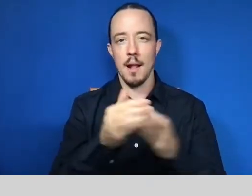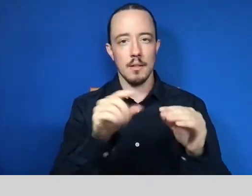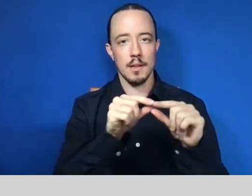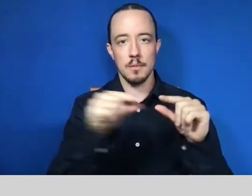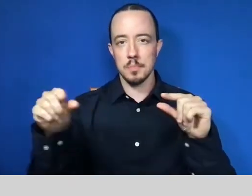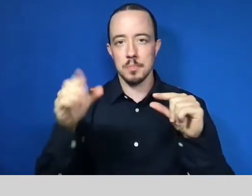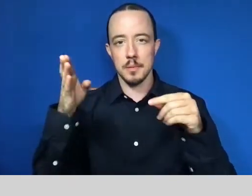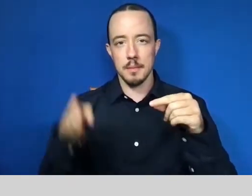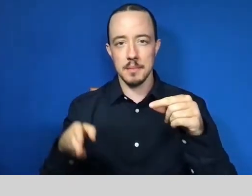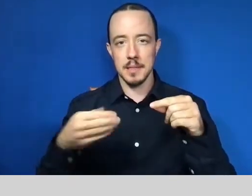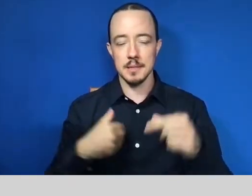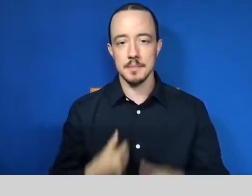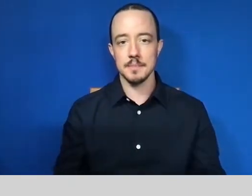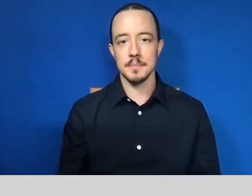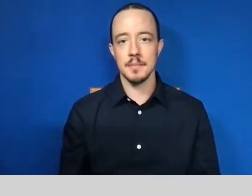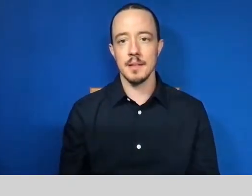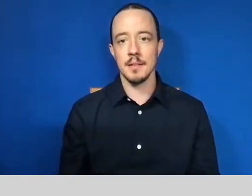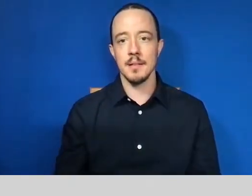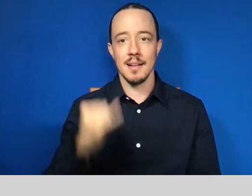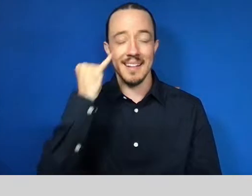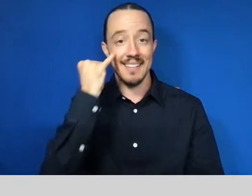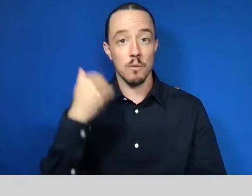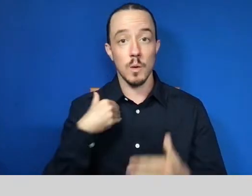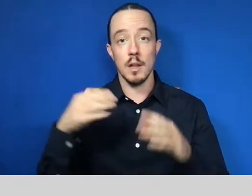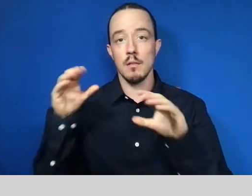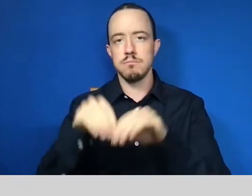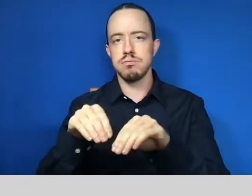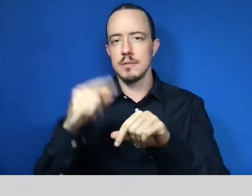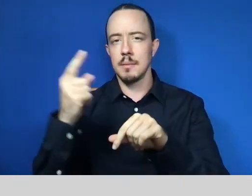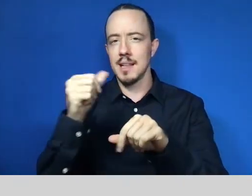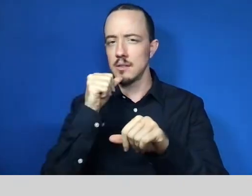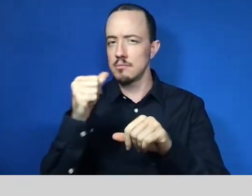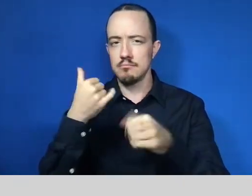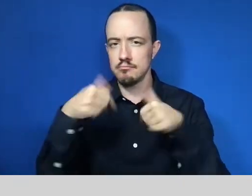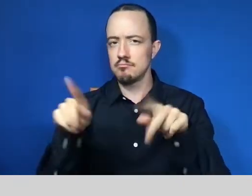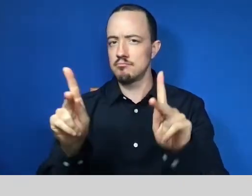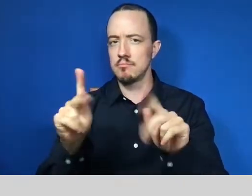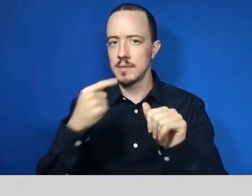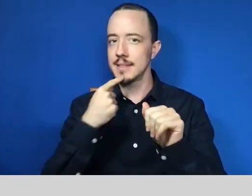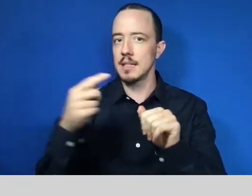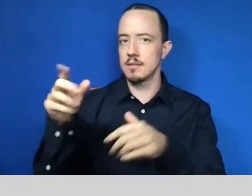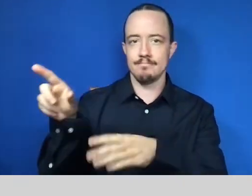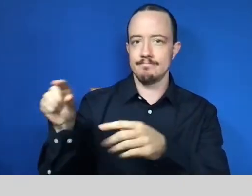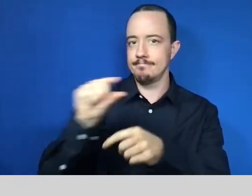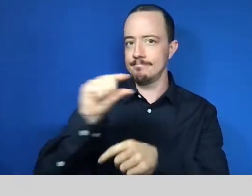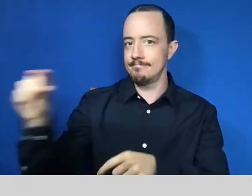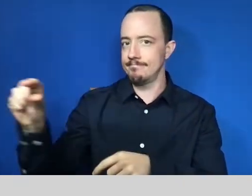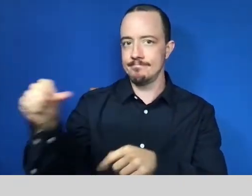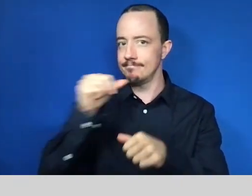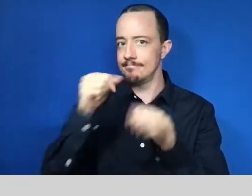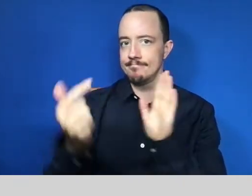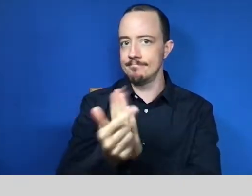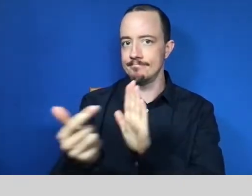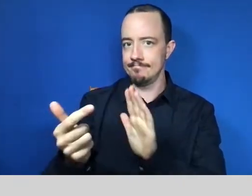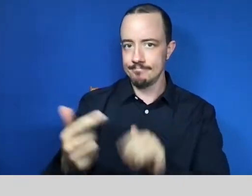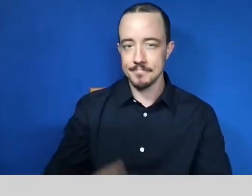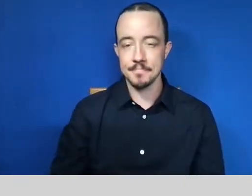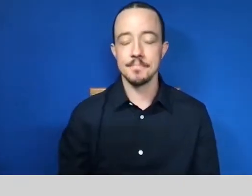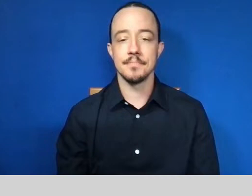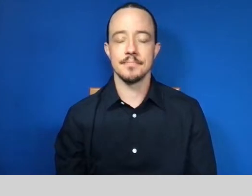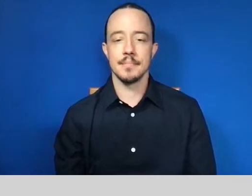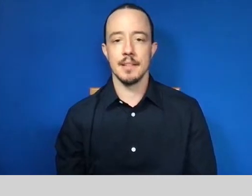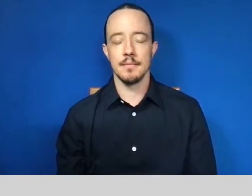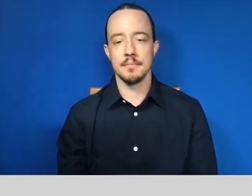the arguments, and if we pass an argument that shouldn't be there, it highlights it and says that it shouldn't. Actually, I